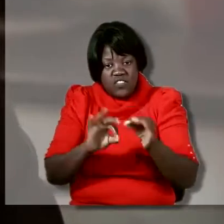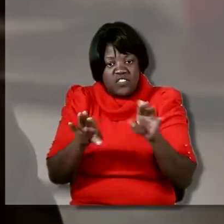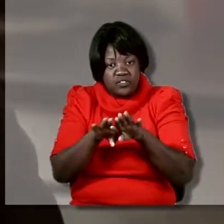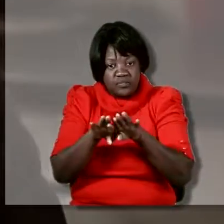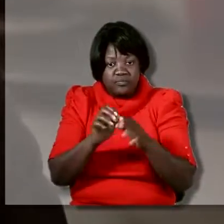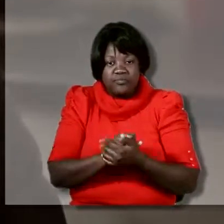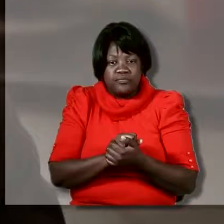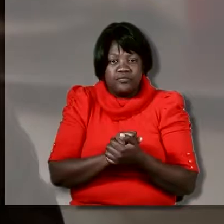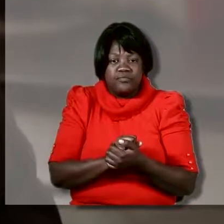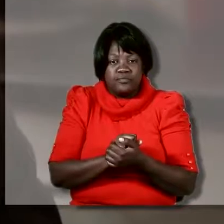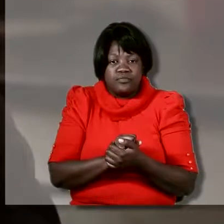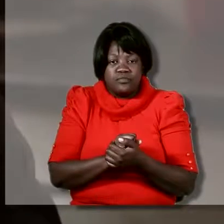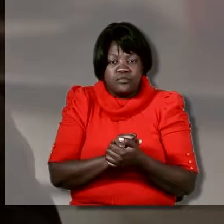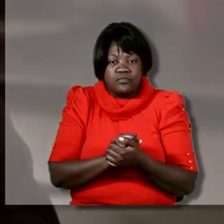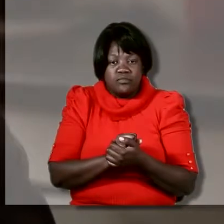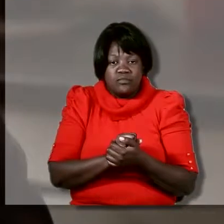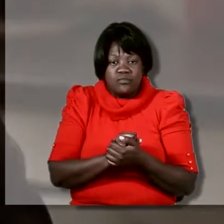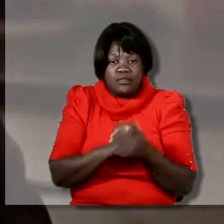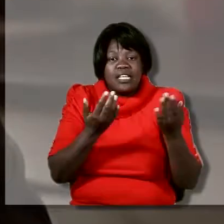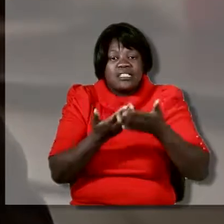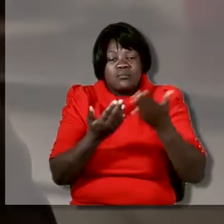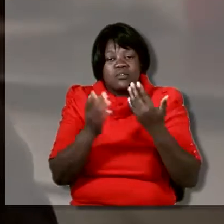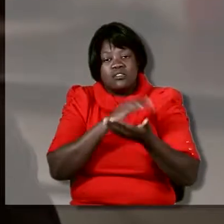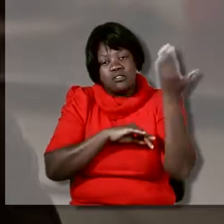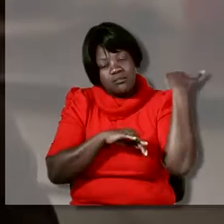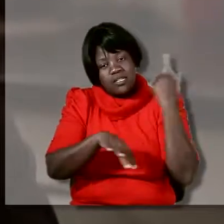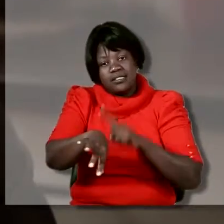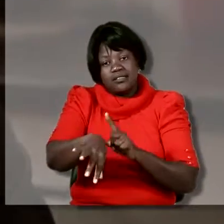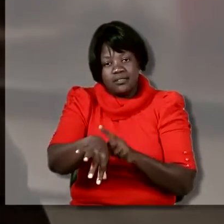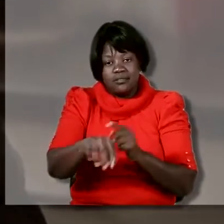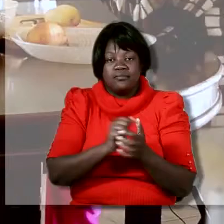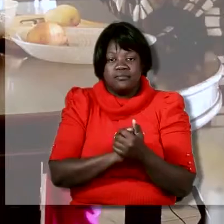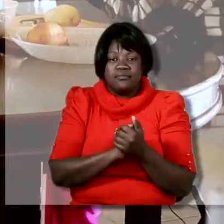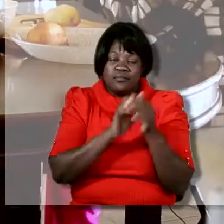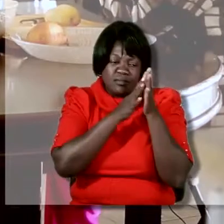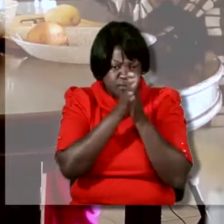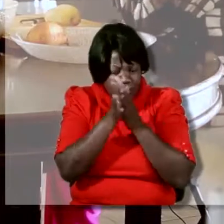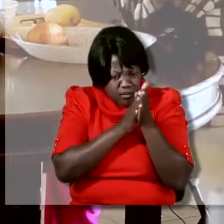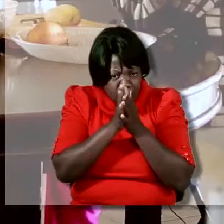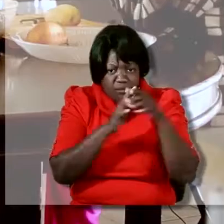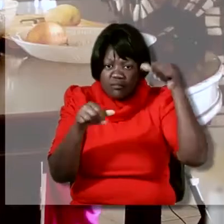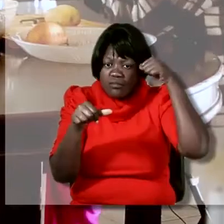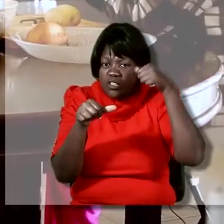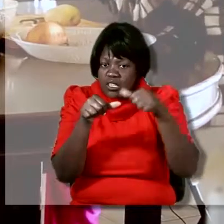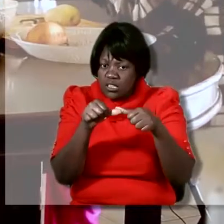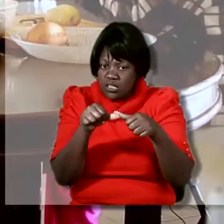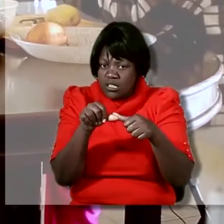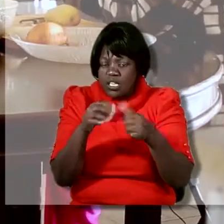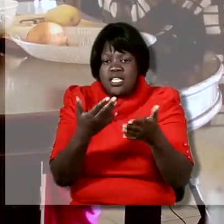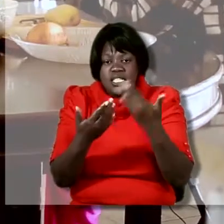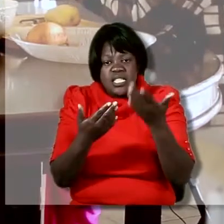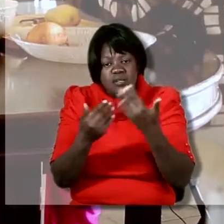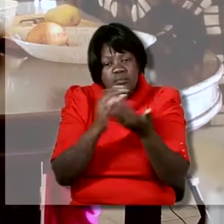past tense. What is interesting to remember about the simple past is that it is the same for